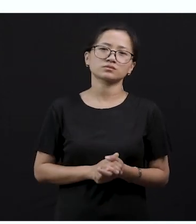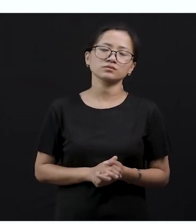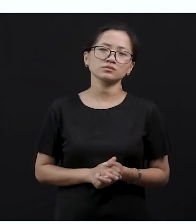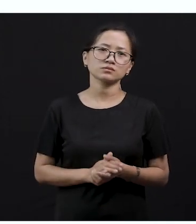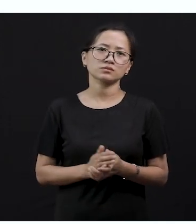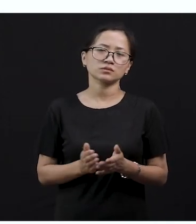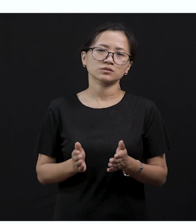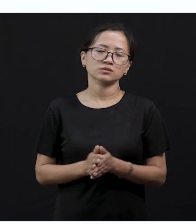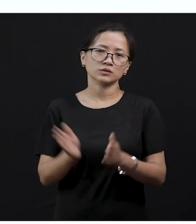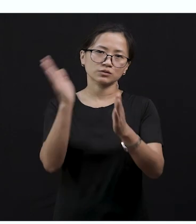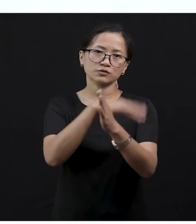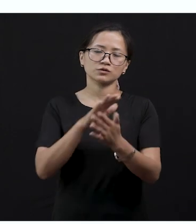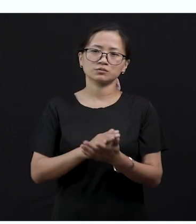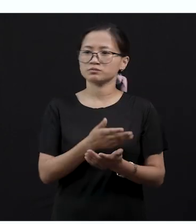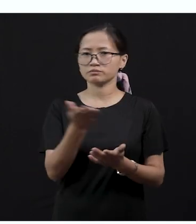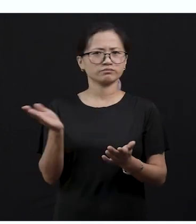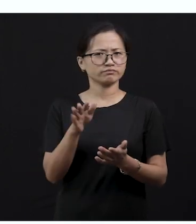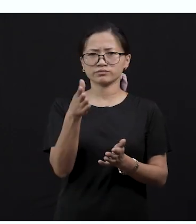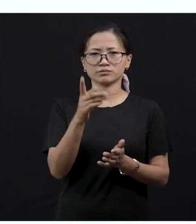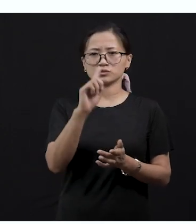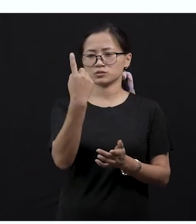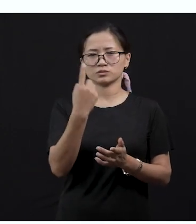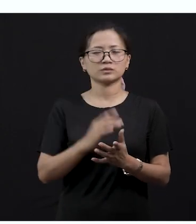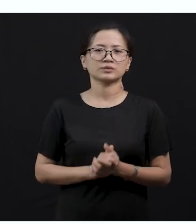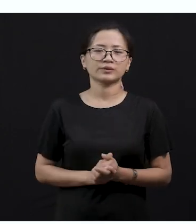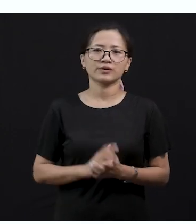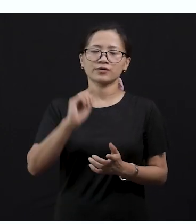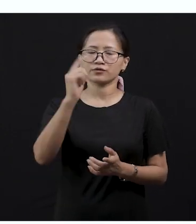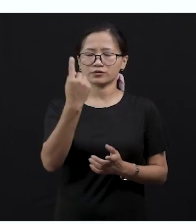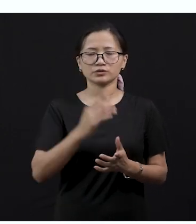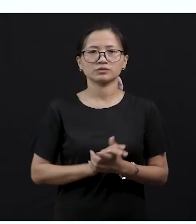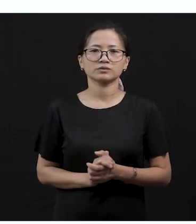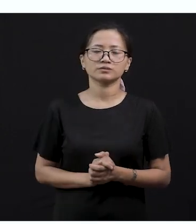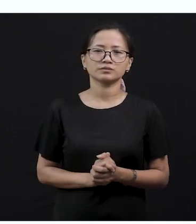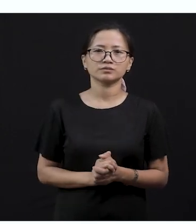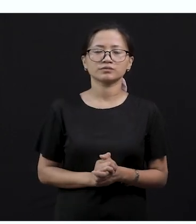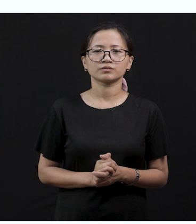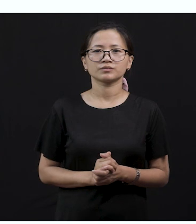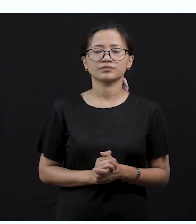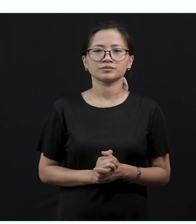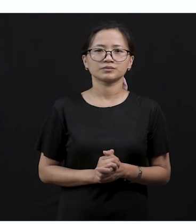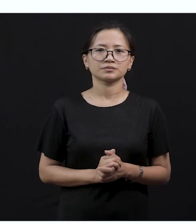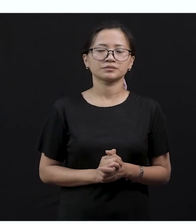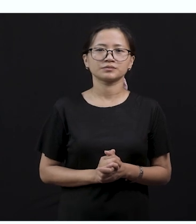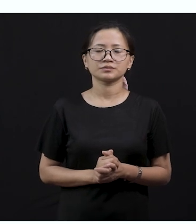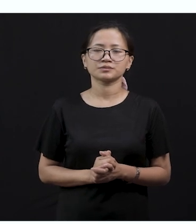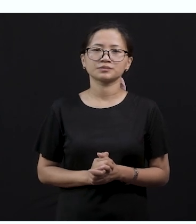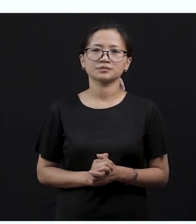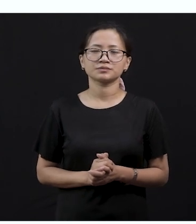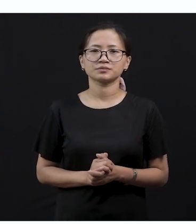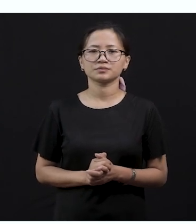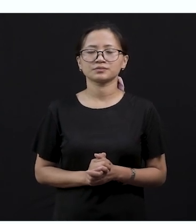winner. Before him, there was no one, and he was the first one to paved a way. That means